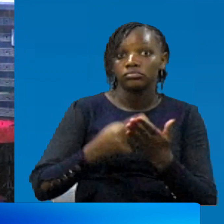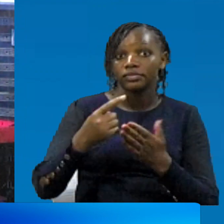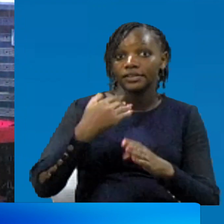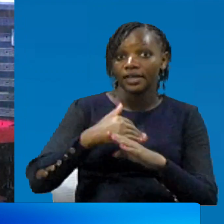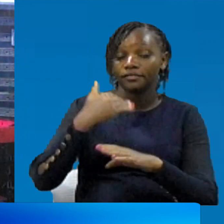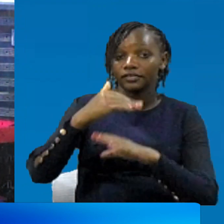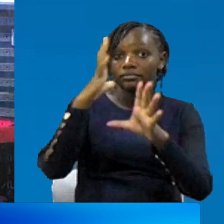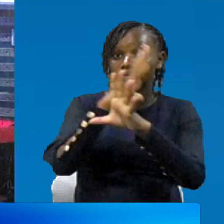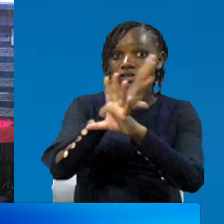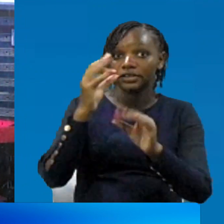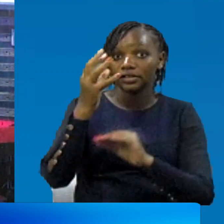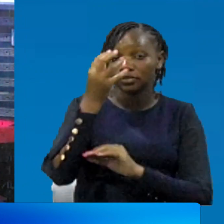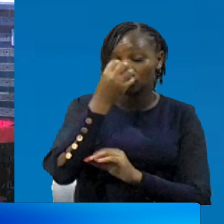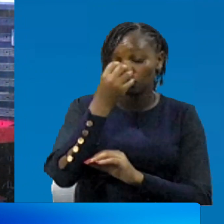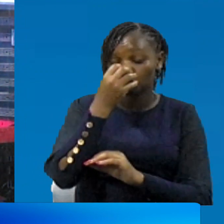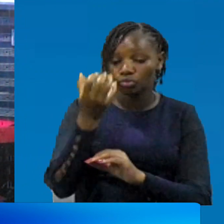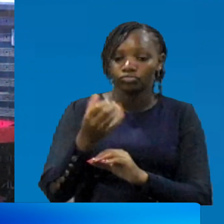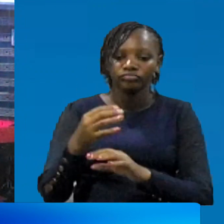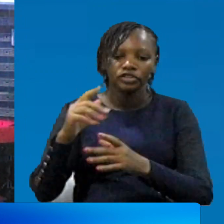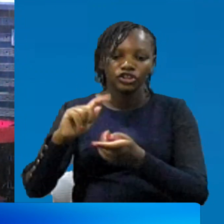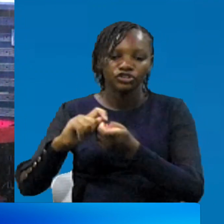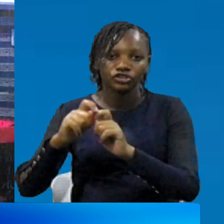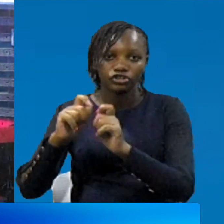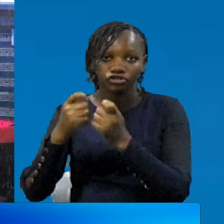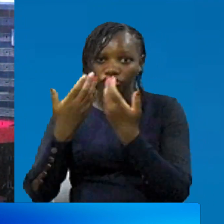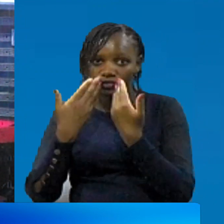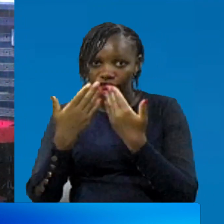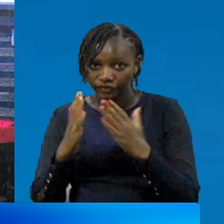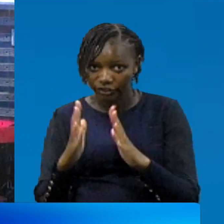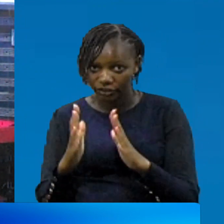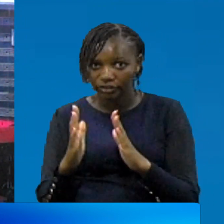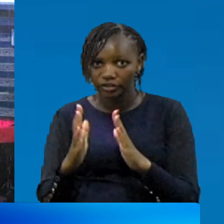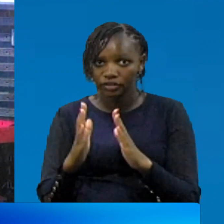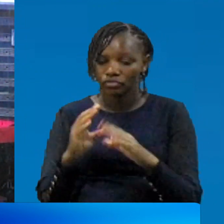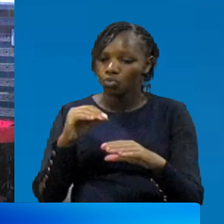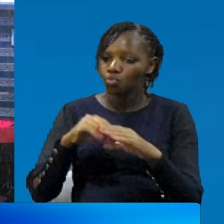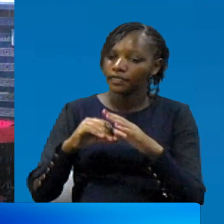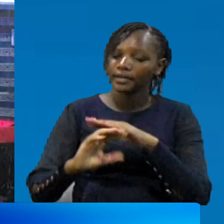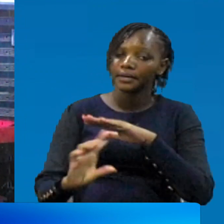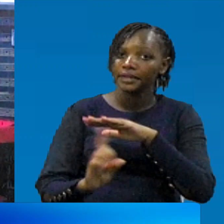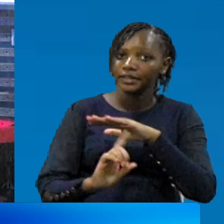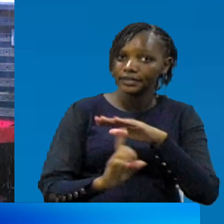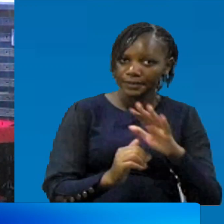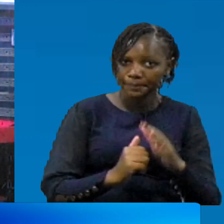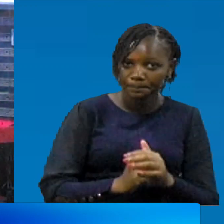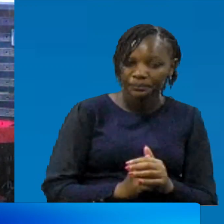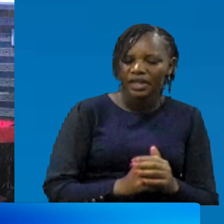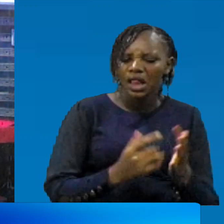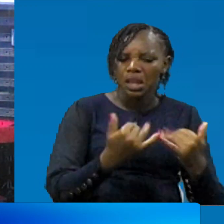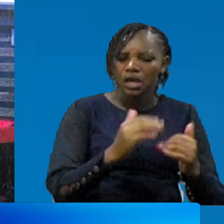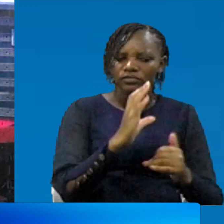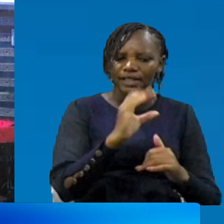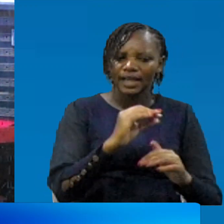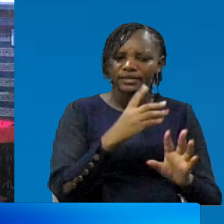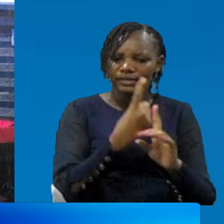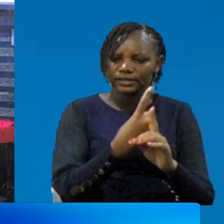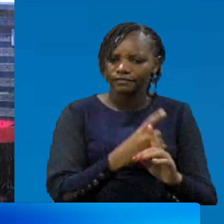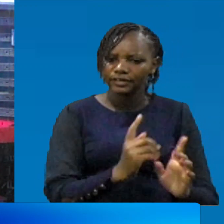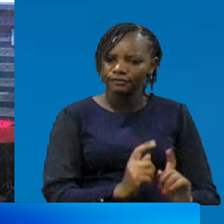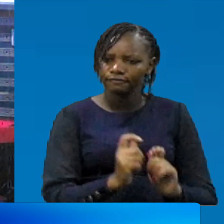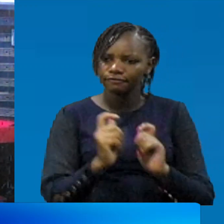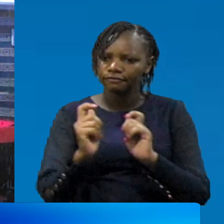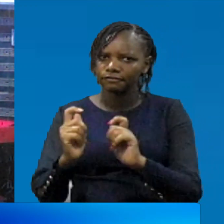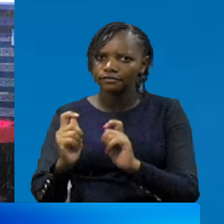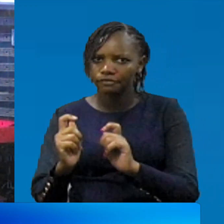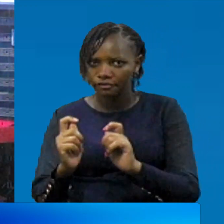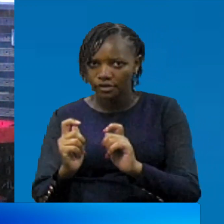President William Ruto made changes to his cabinet. The ministers who were transferred have officially handed over their